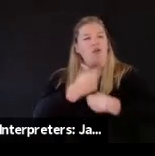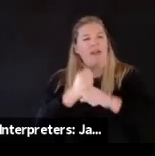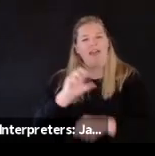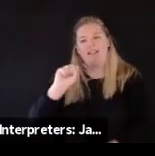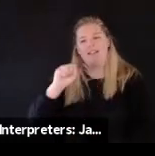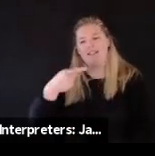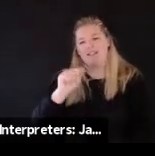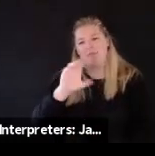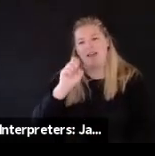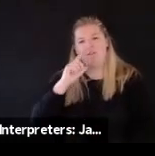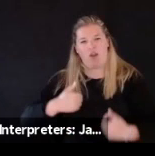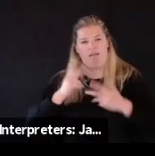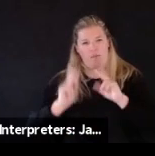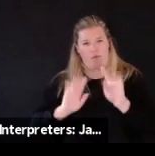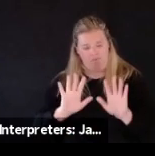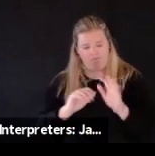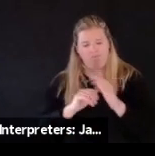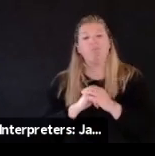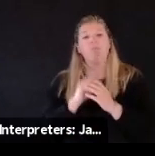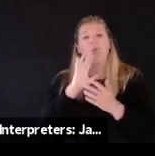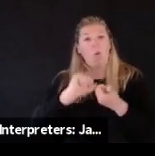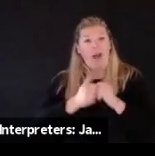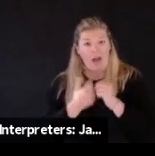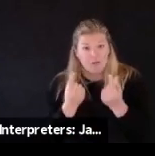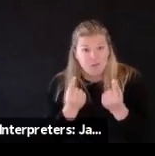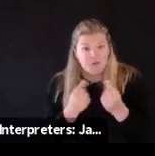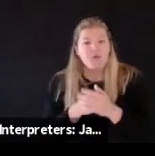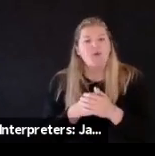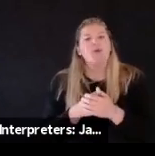So what we can do is, again, think about our